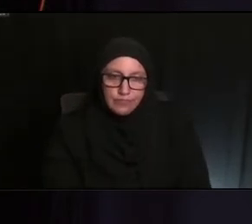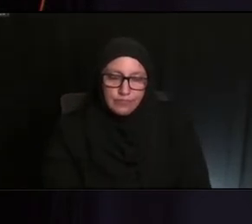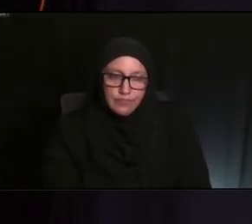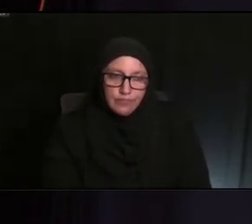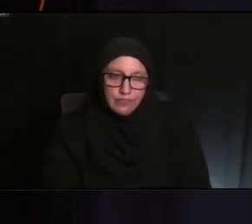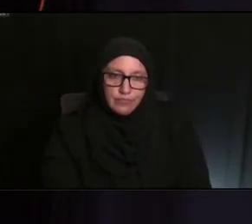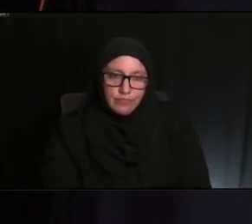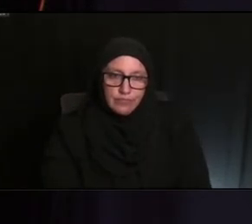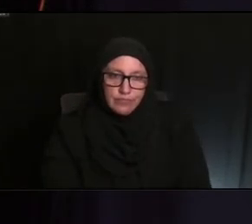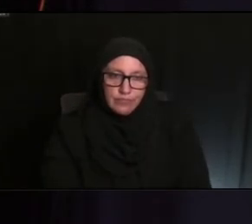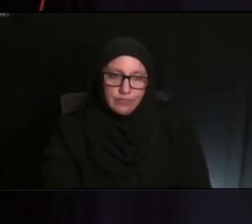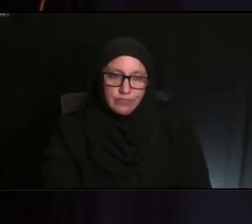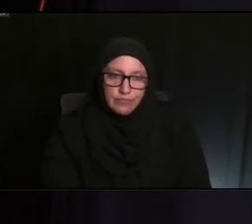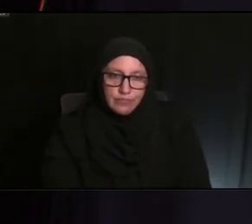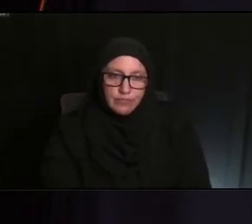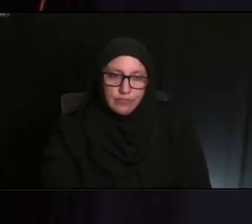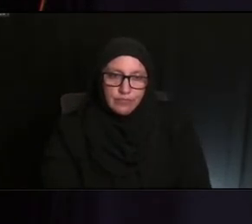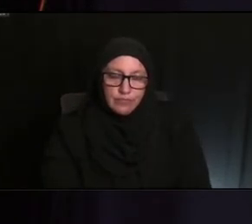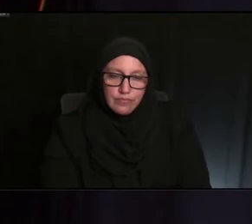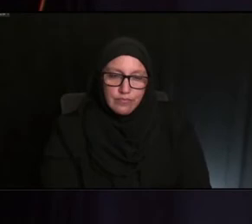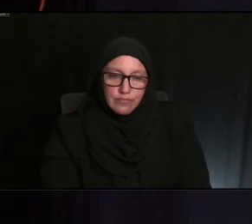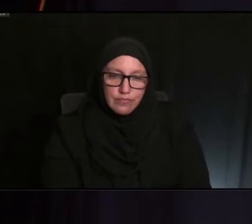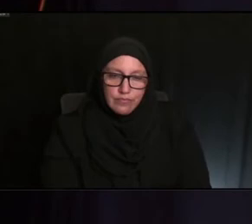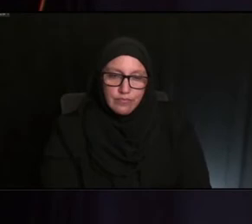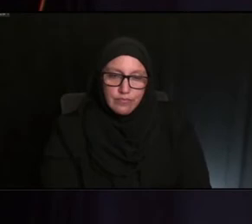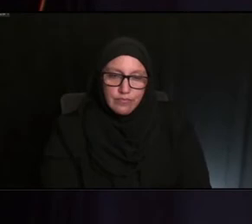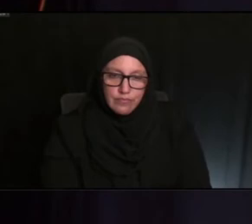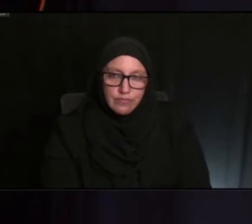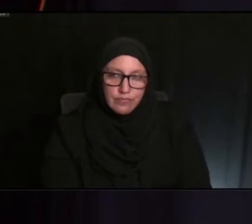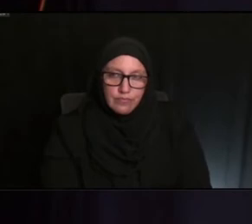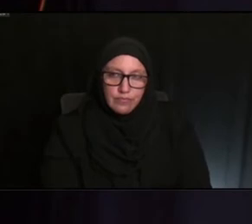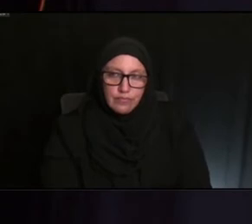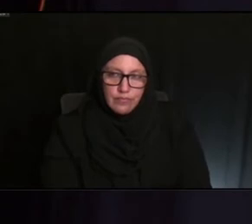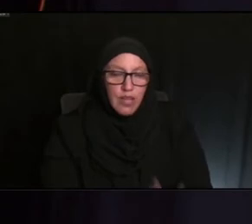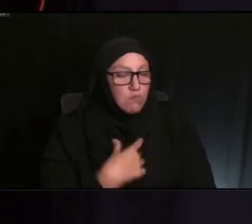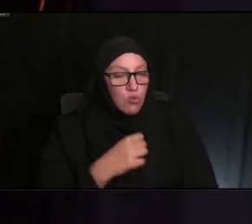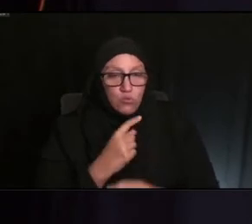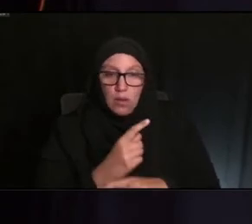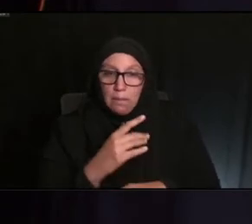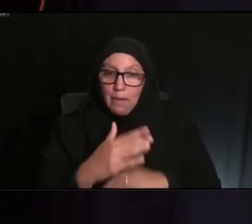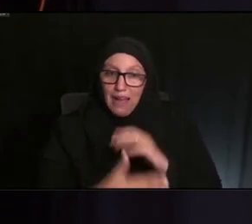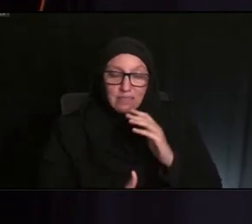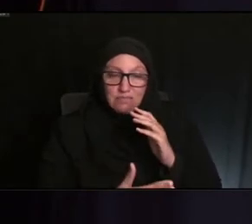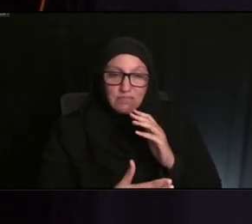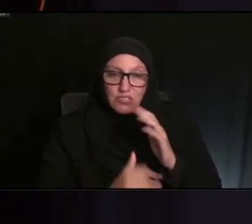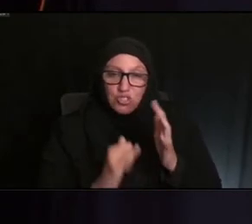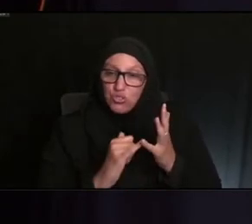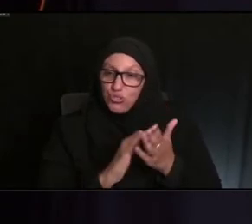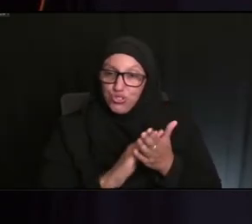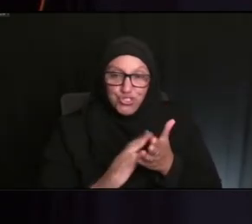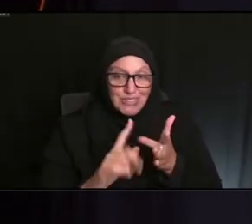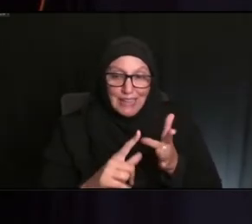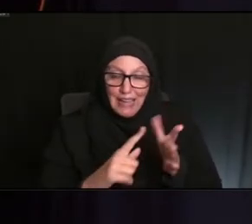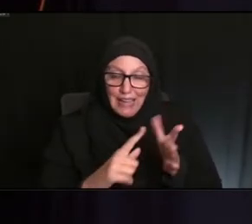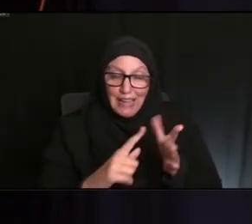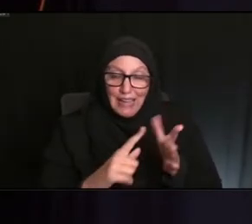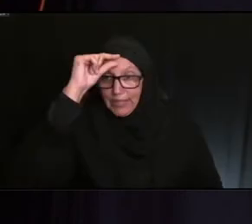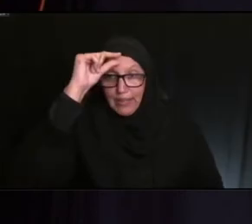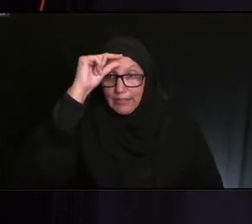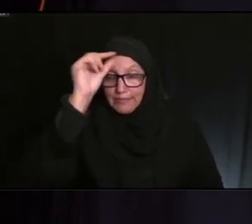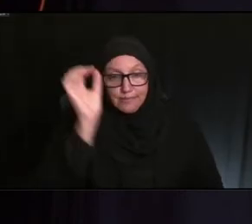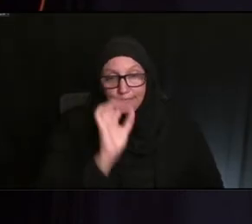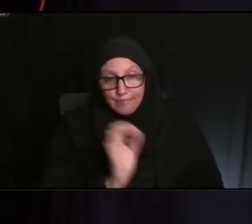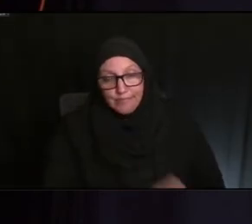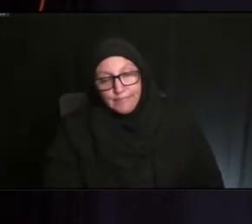Imam al-Sadiq? I'm not talking about the Shia. The Shia are giving you a basic understanding of what you... Yeah,